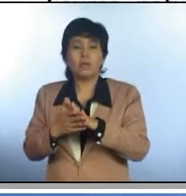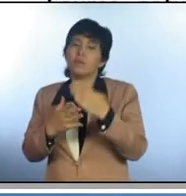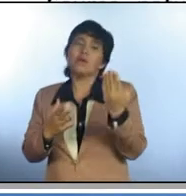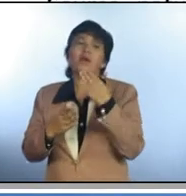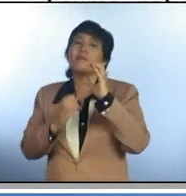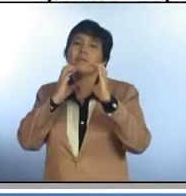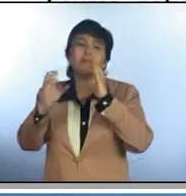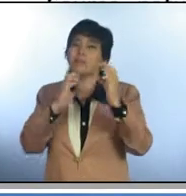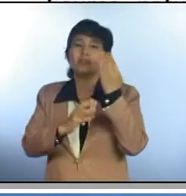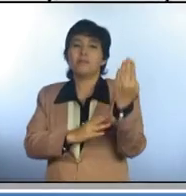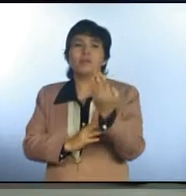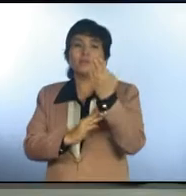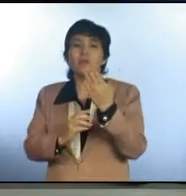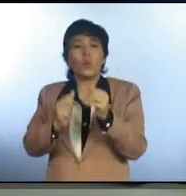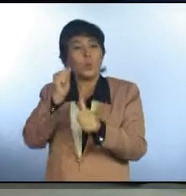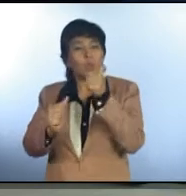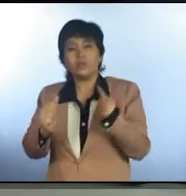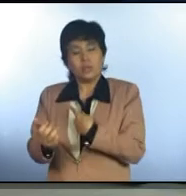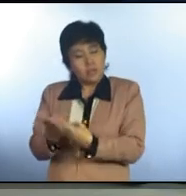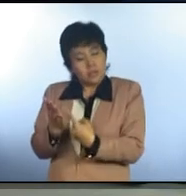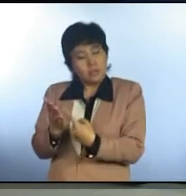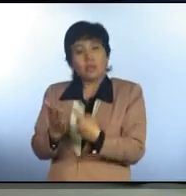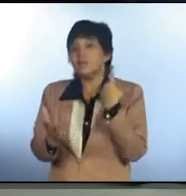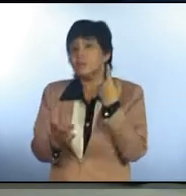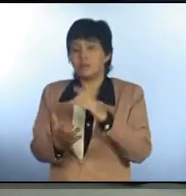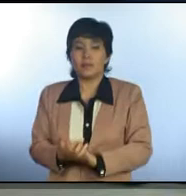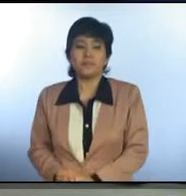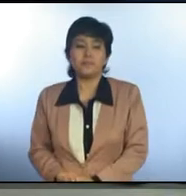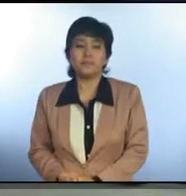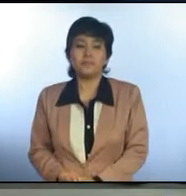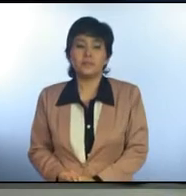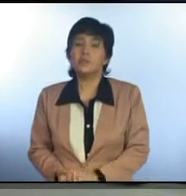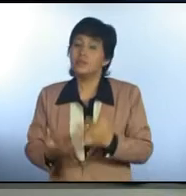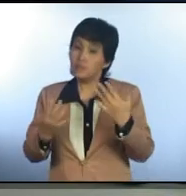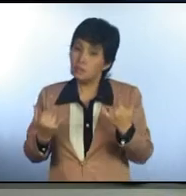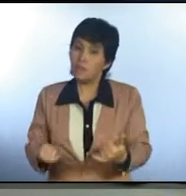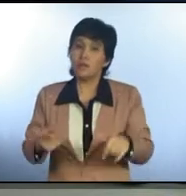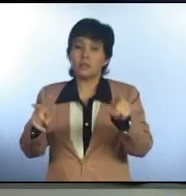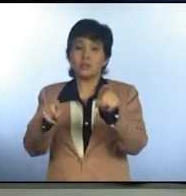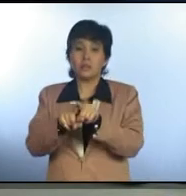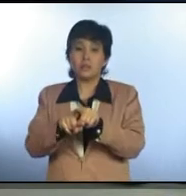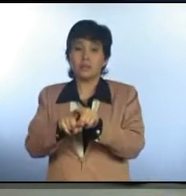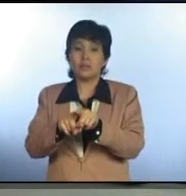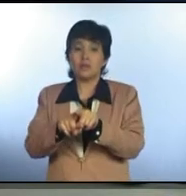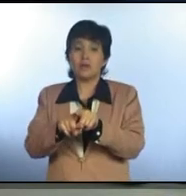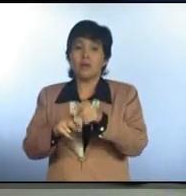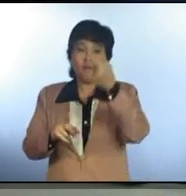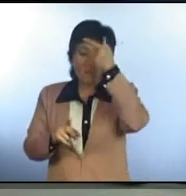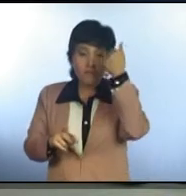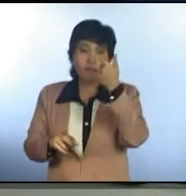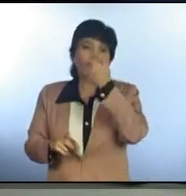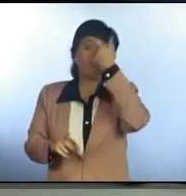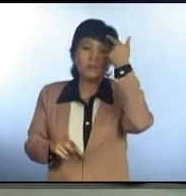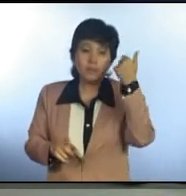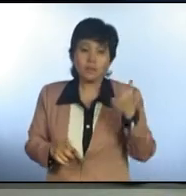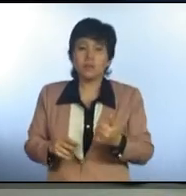and also the nature of audience, which we have discussed just now. Now, and also the age factor. As we know,